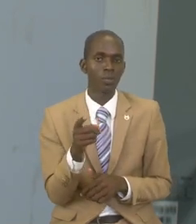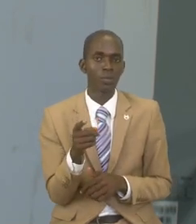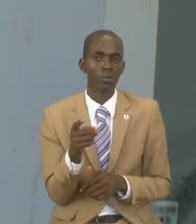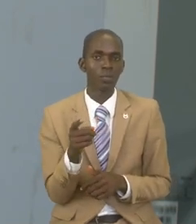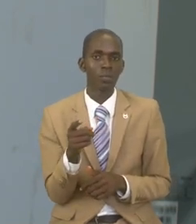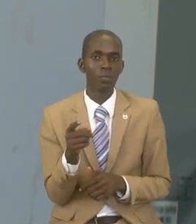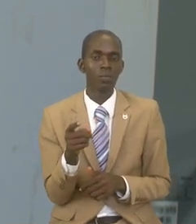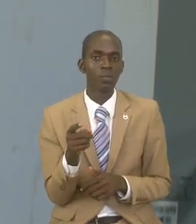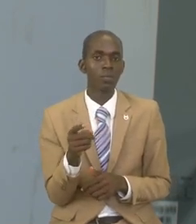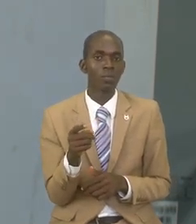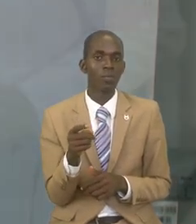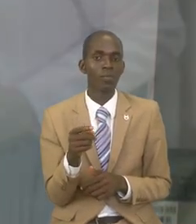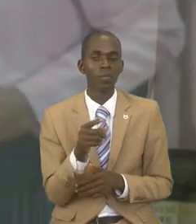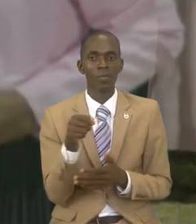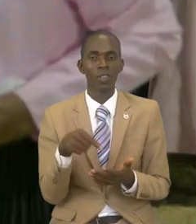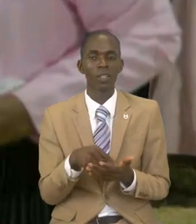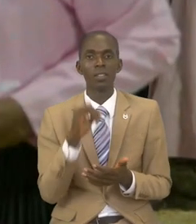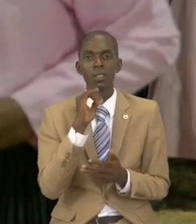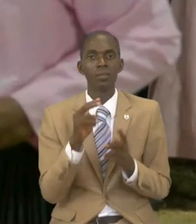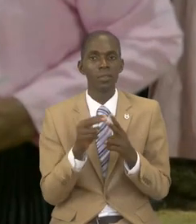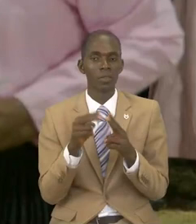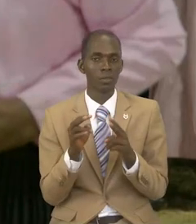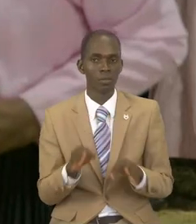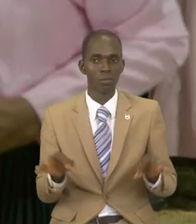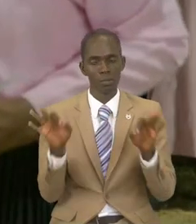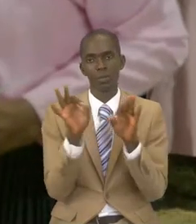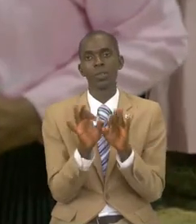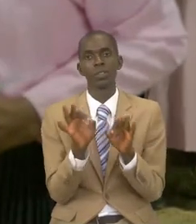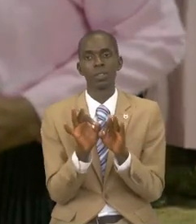This is a very important aspect.